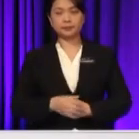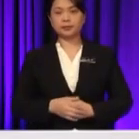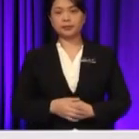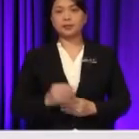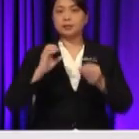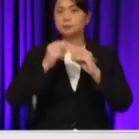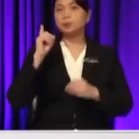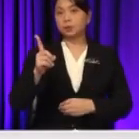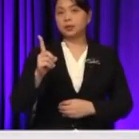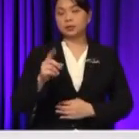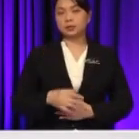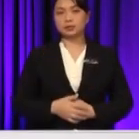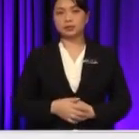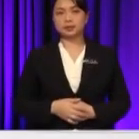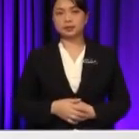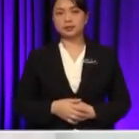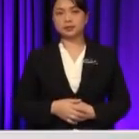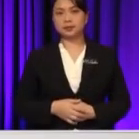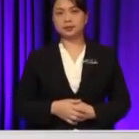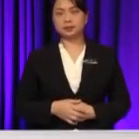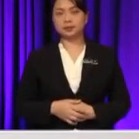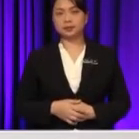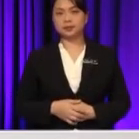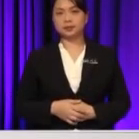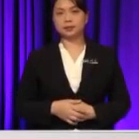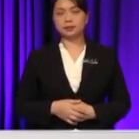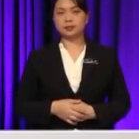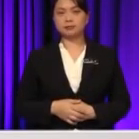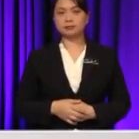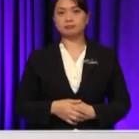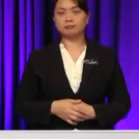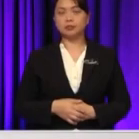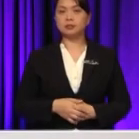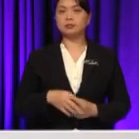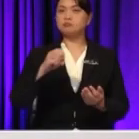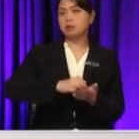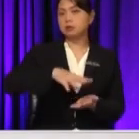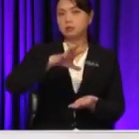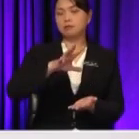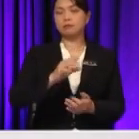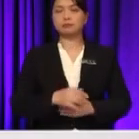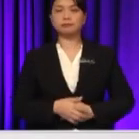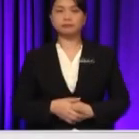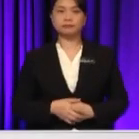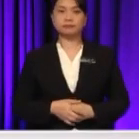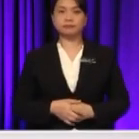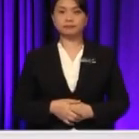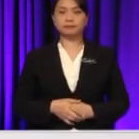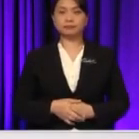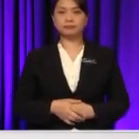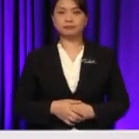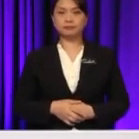Number one. Okay, number one. So let's see. Okay. This is expensive. Your adjective is expensive. Are you ready?